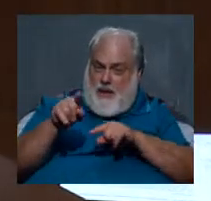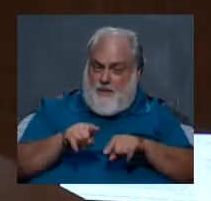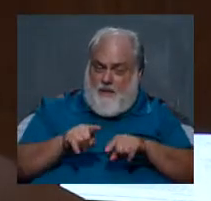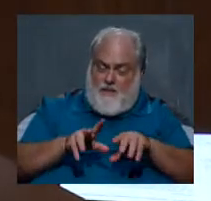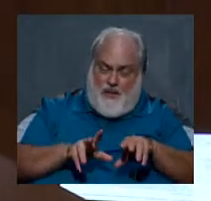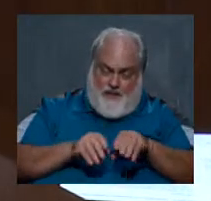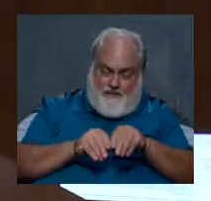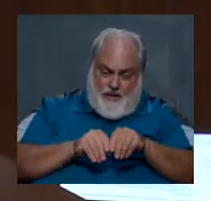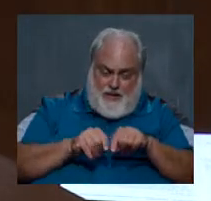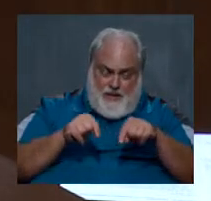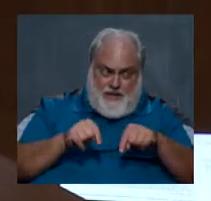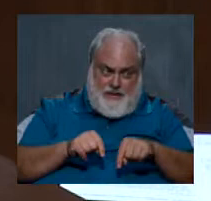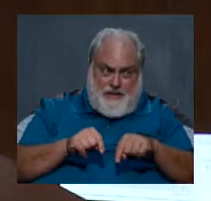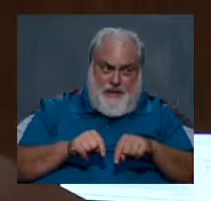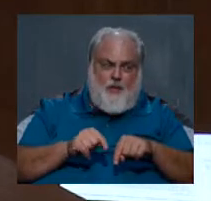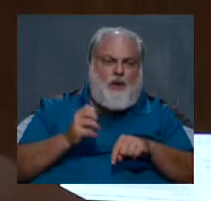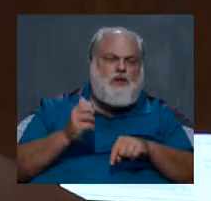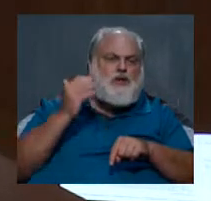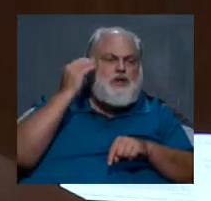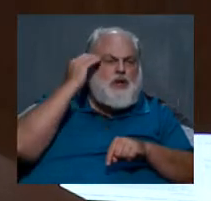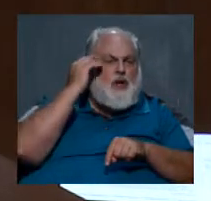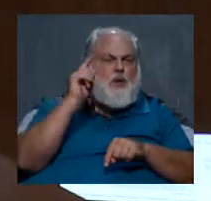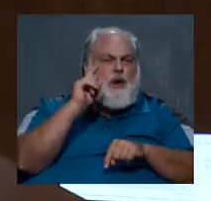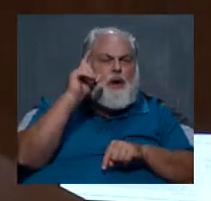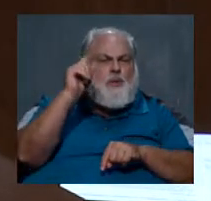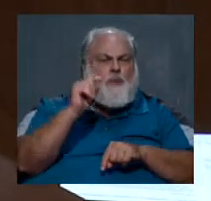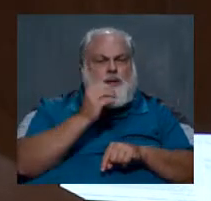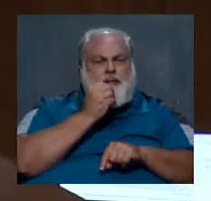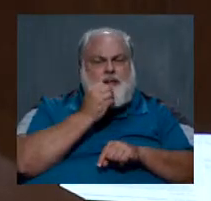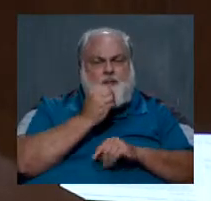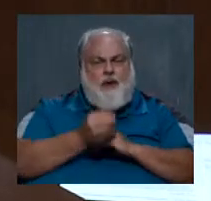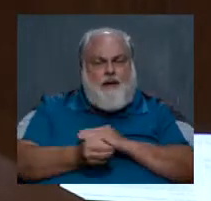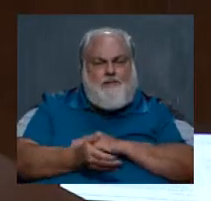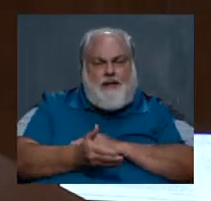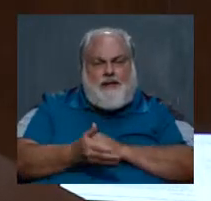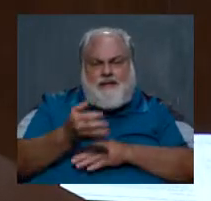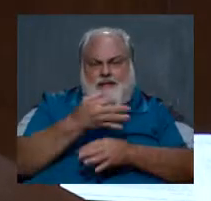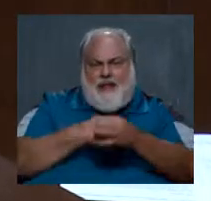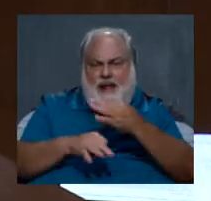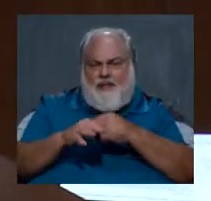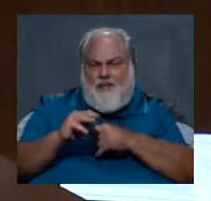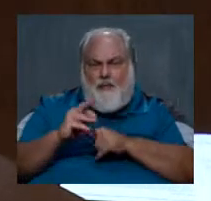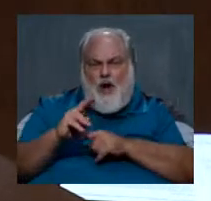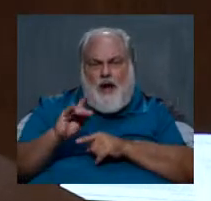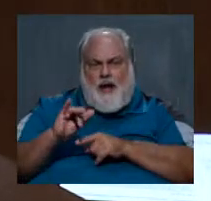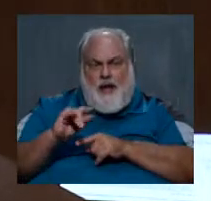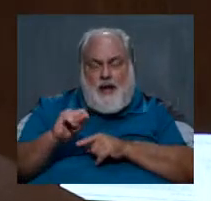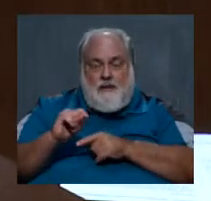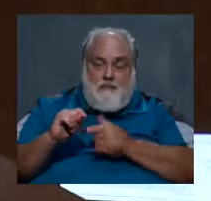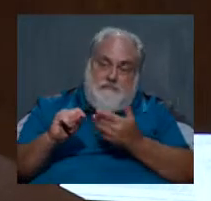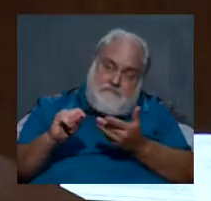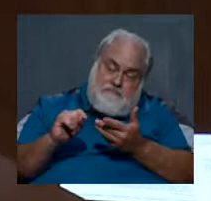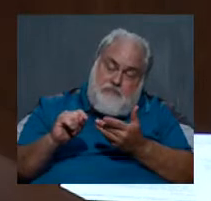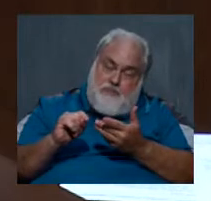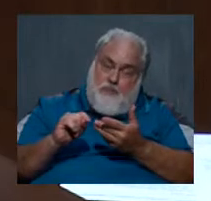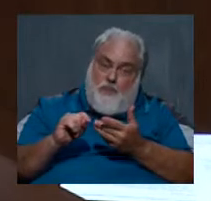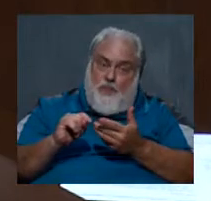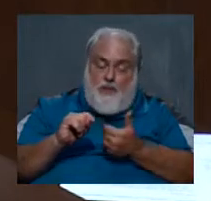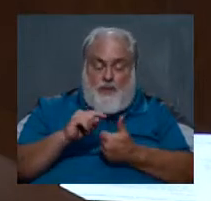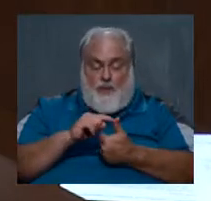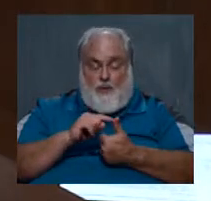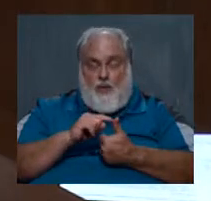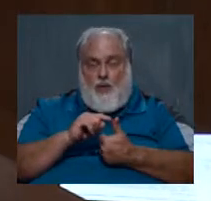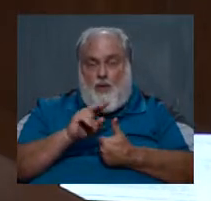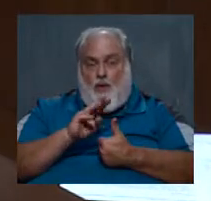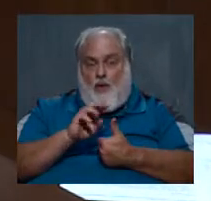convention, and they wanted to know where they could go eat breakfast besides down at the market. And I said, well, there's a Wendy's